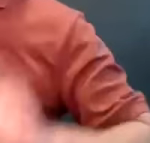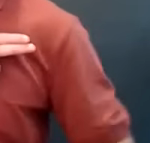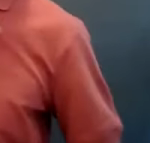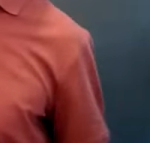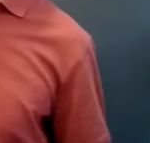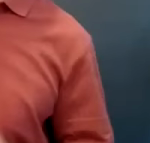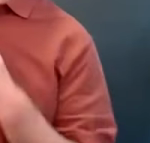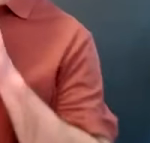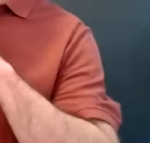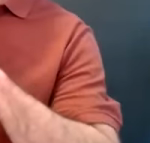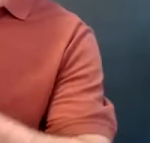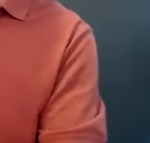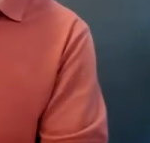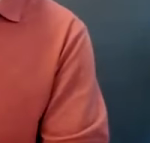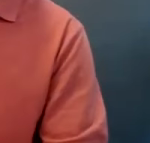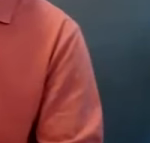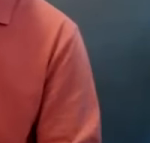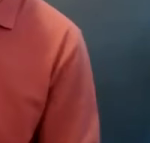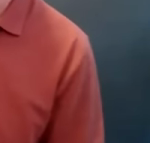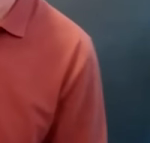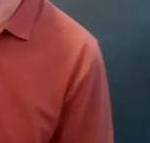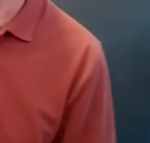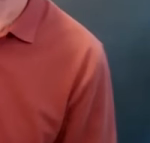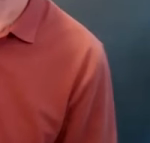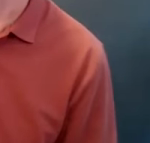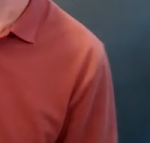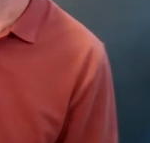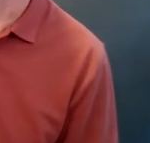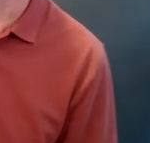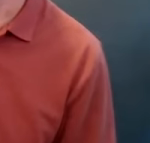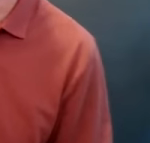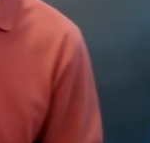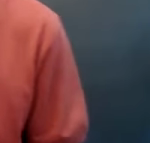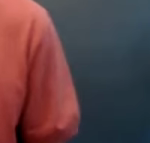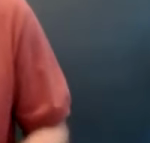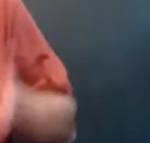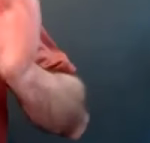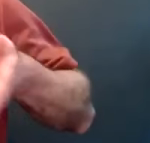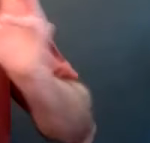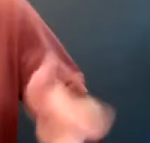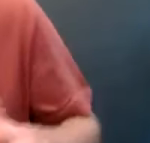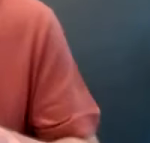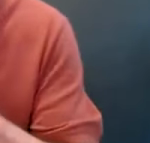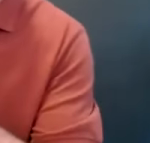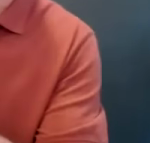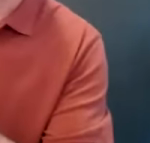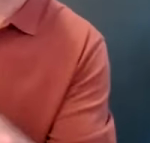when people interact with us, as not being capable of learning new technologies and so on.